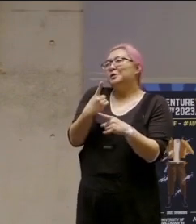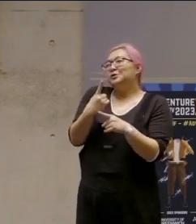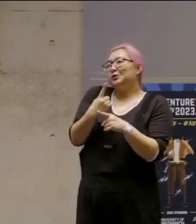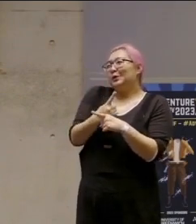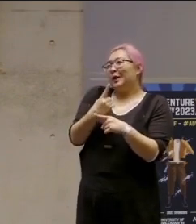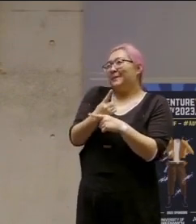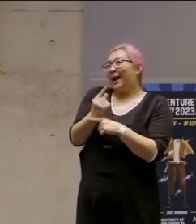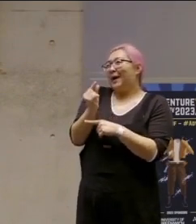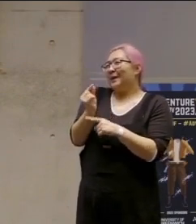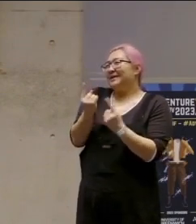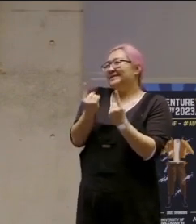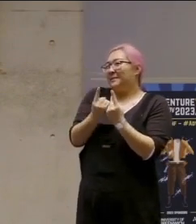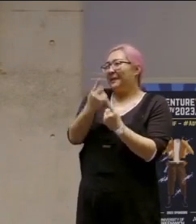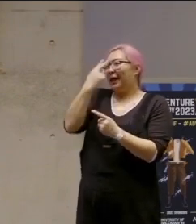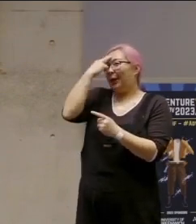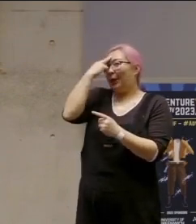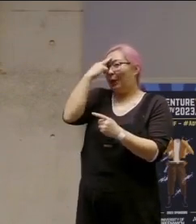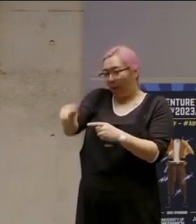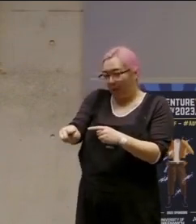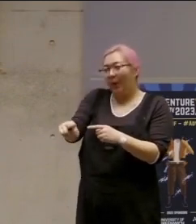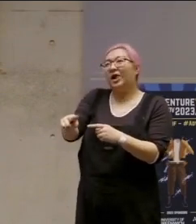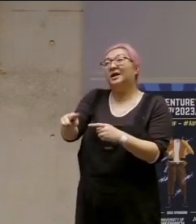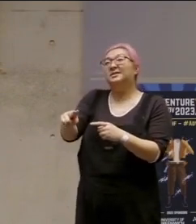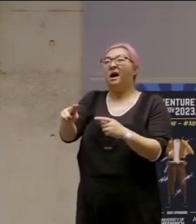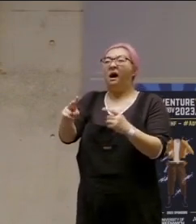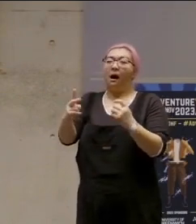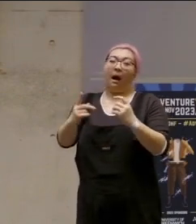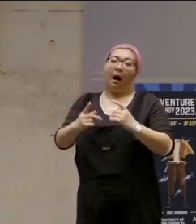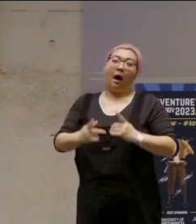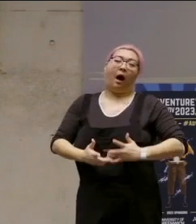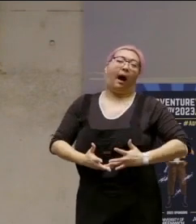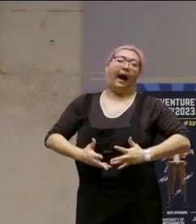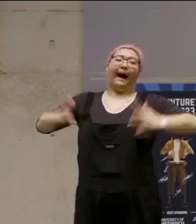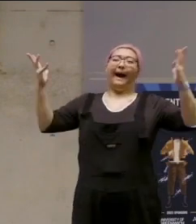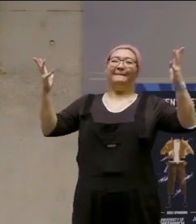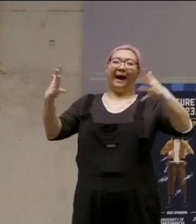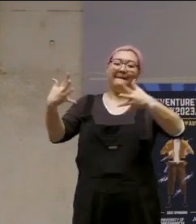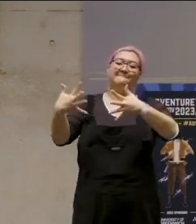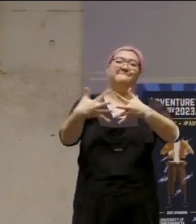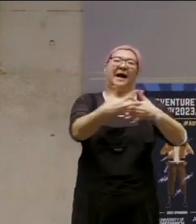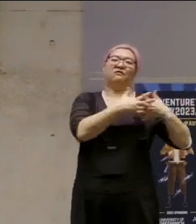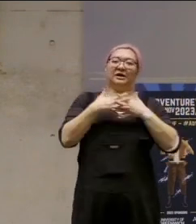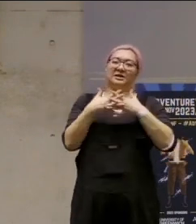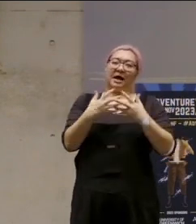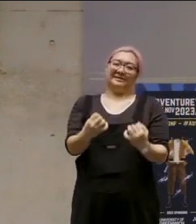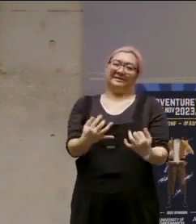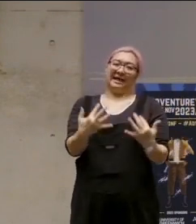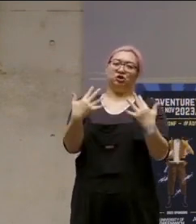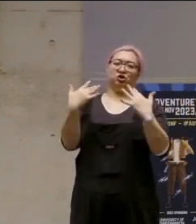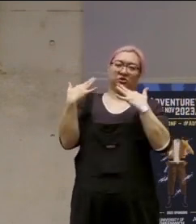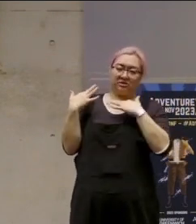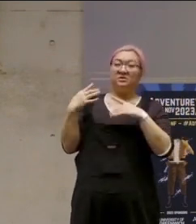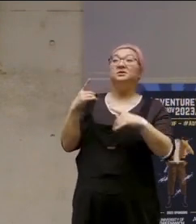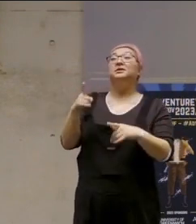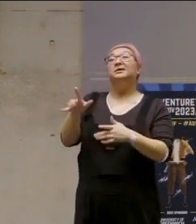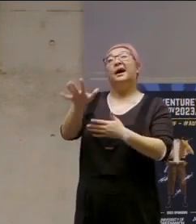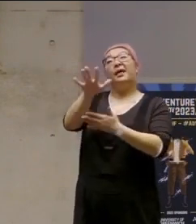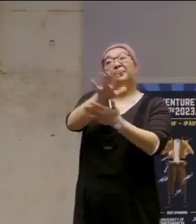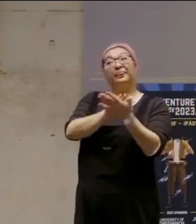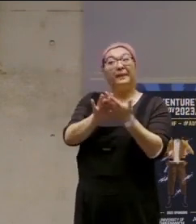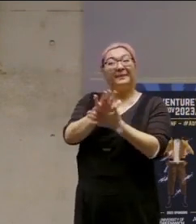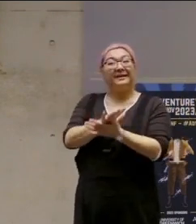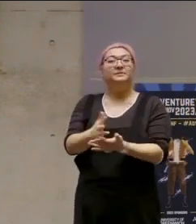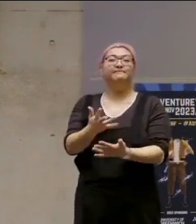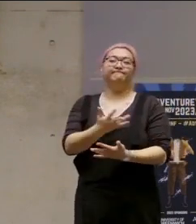called hyper-Americanization. Now, hyper-Americanization is, in my opinion, centralizing a lot of the